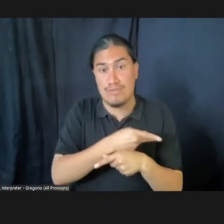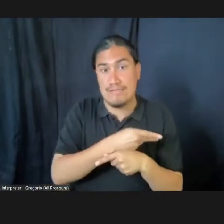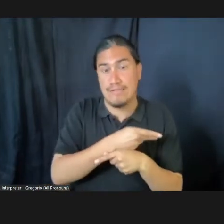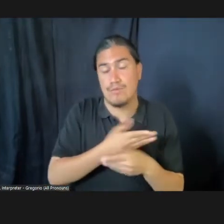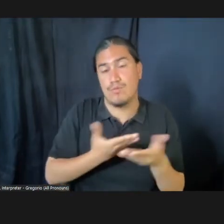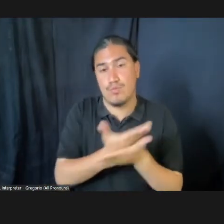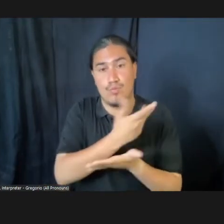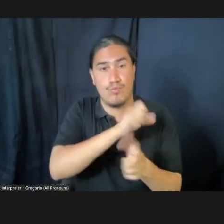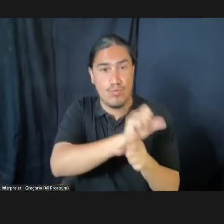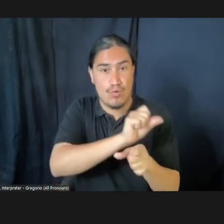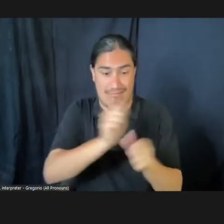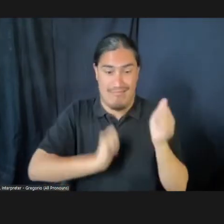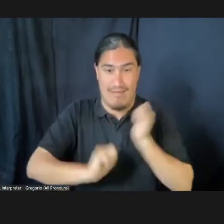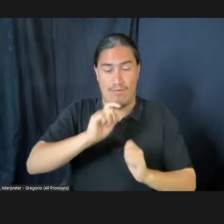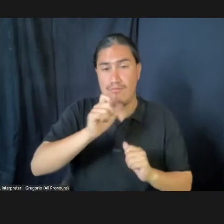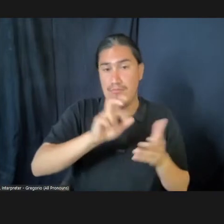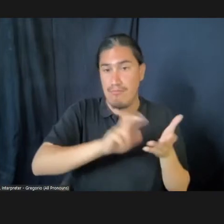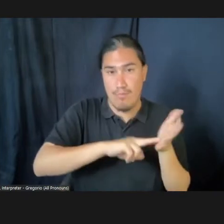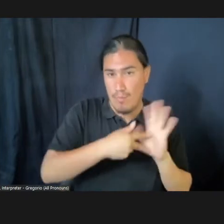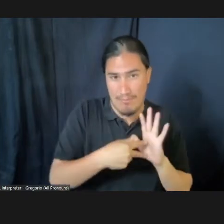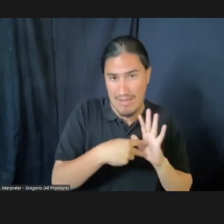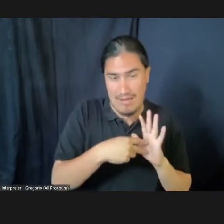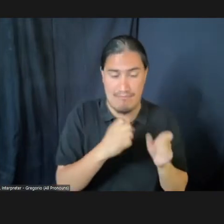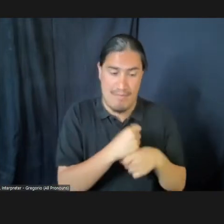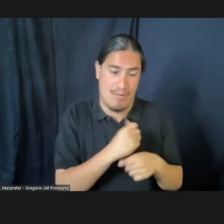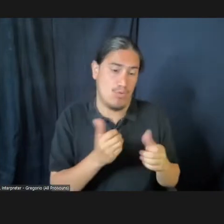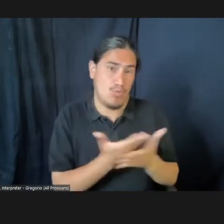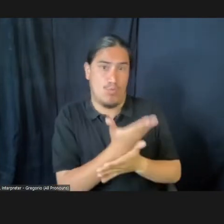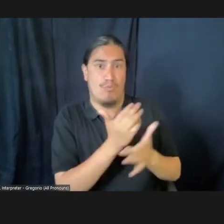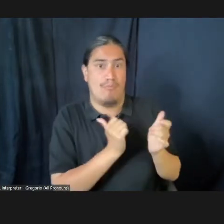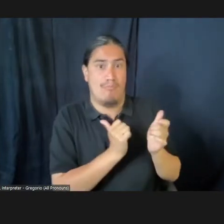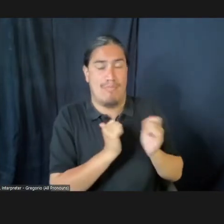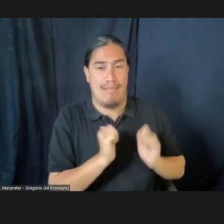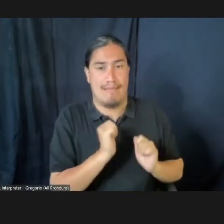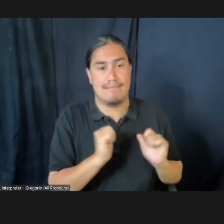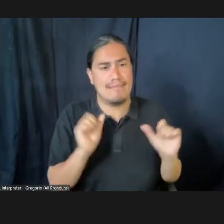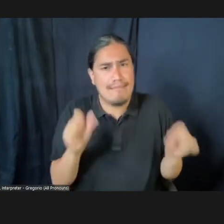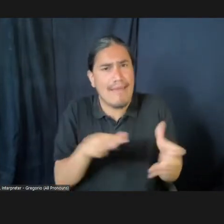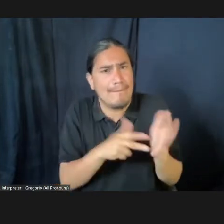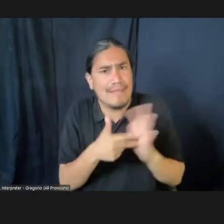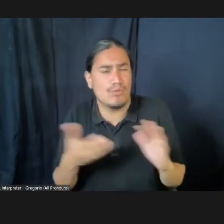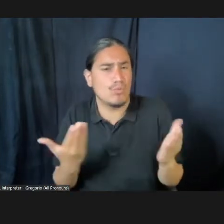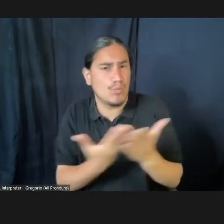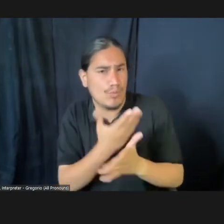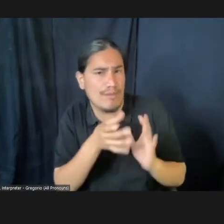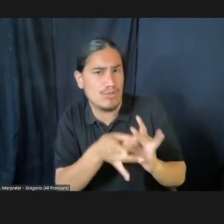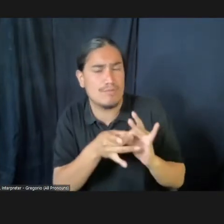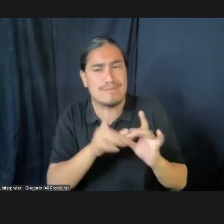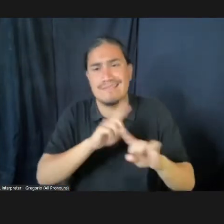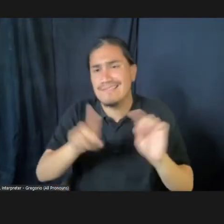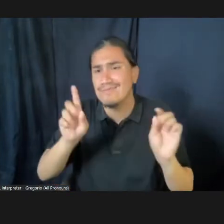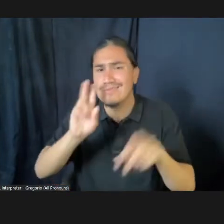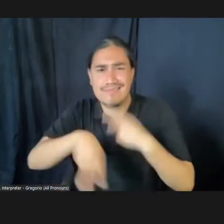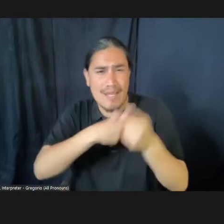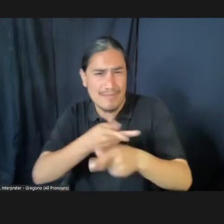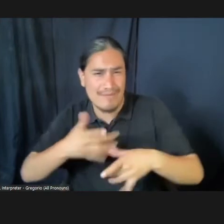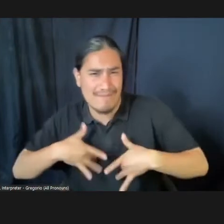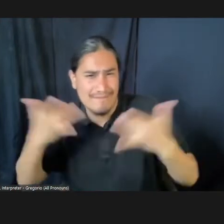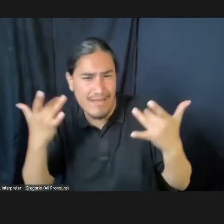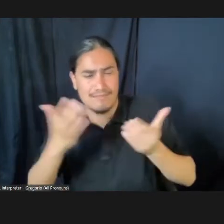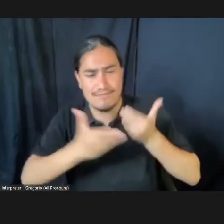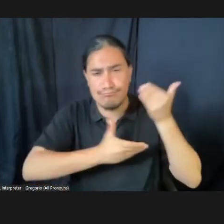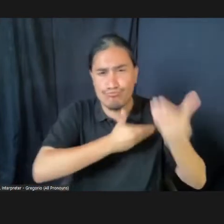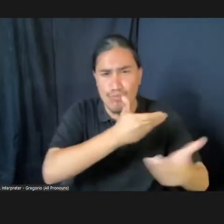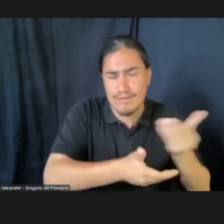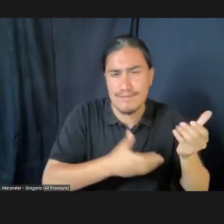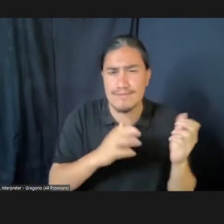does not have to only mean making new plays. It can mean producing new relationships, producing new forms of events and processes, producing new